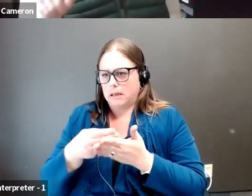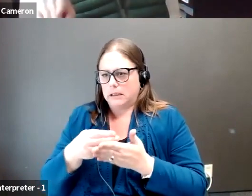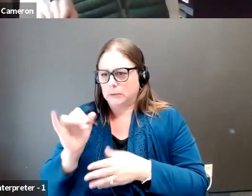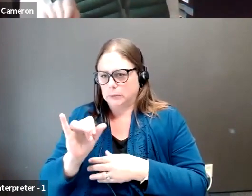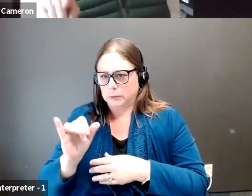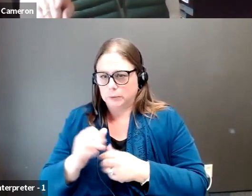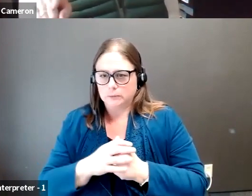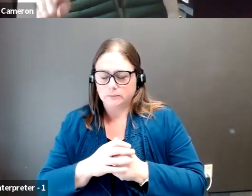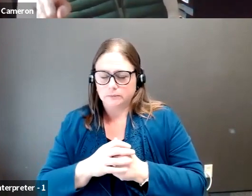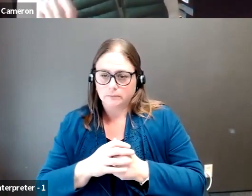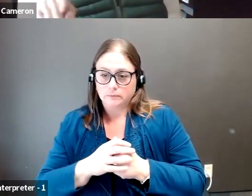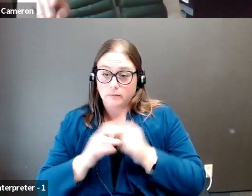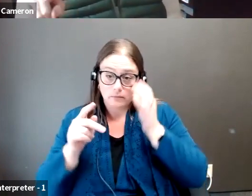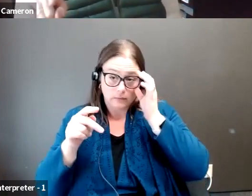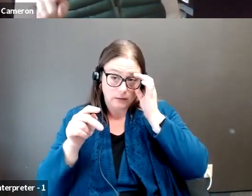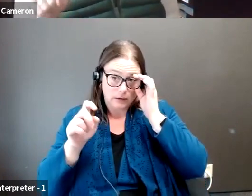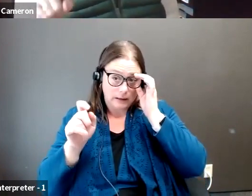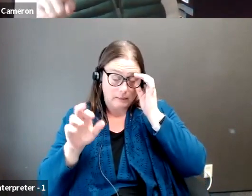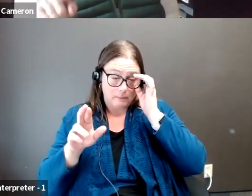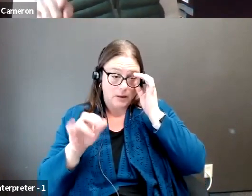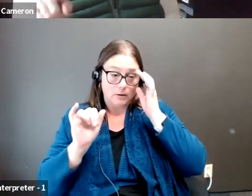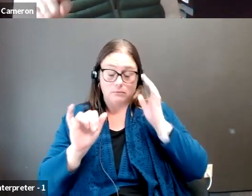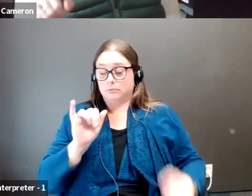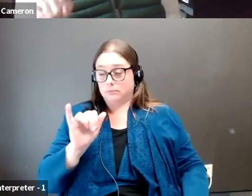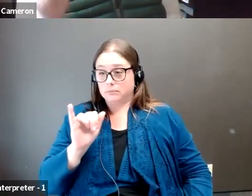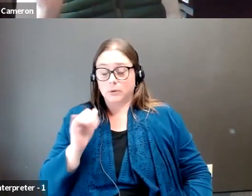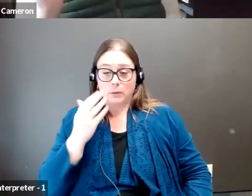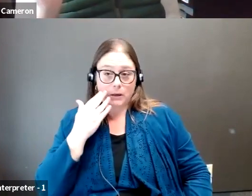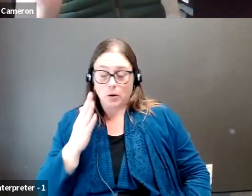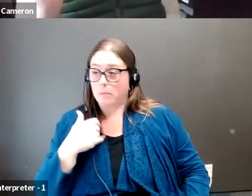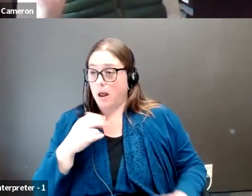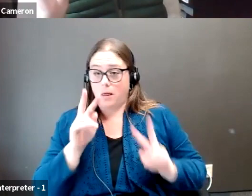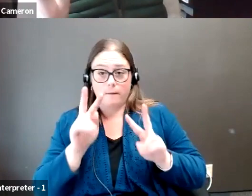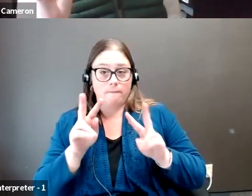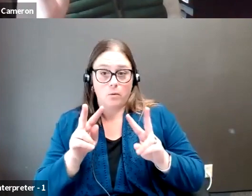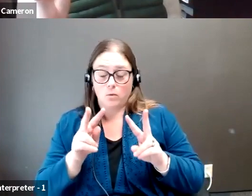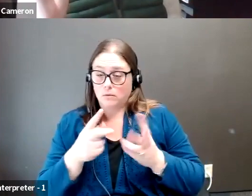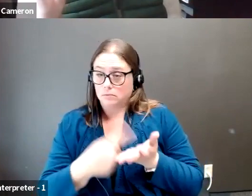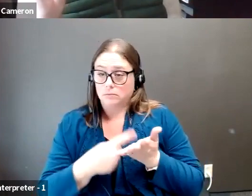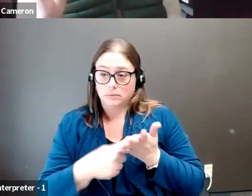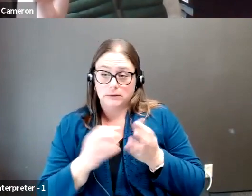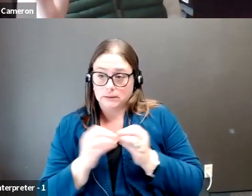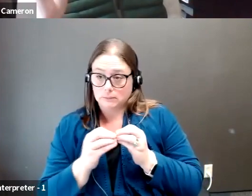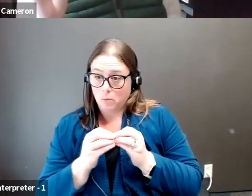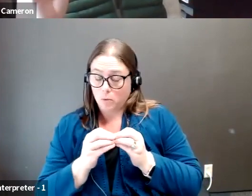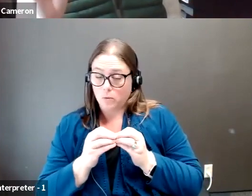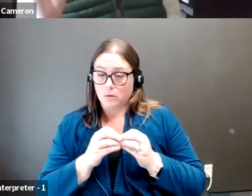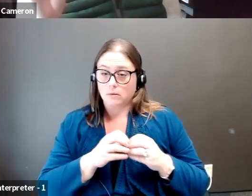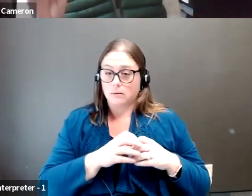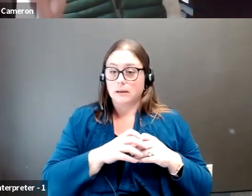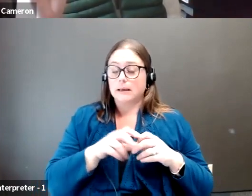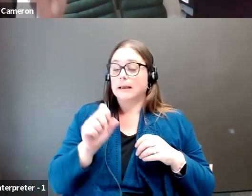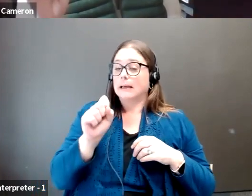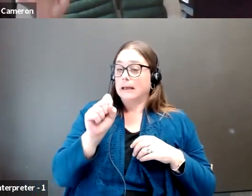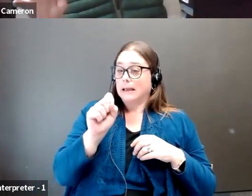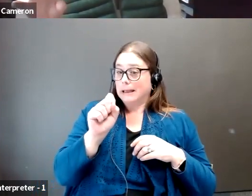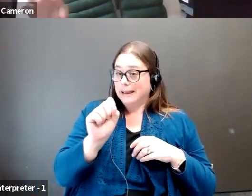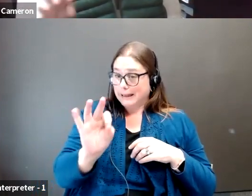Well, again, Jim, I don't know, and I look forward to having more discussions about it, but if we actually had more